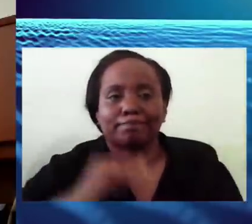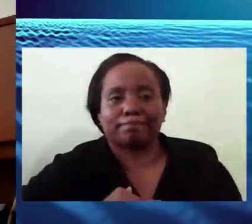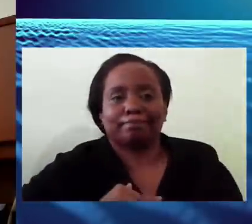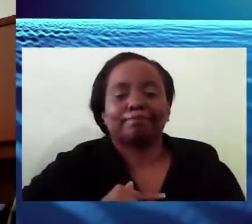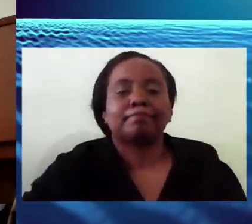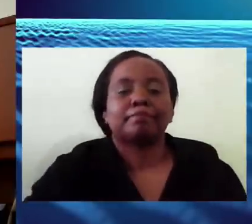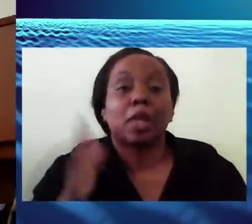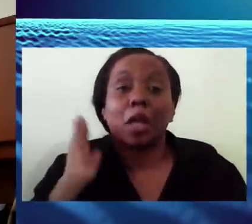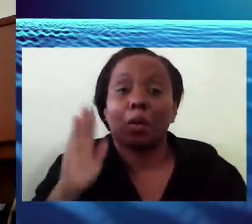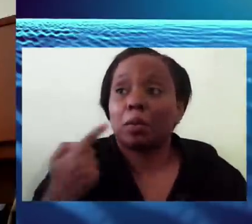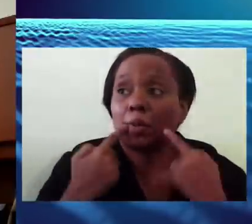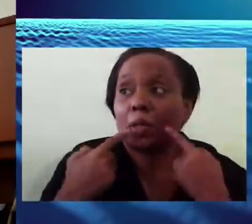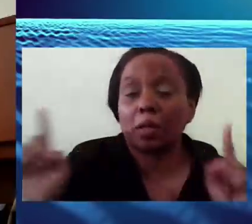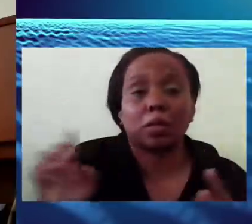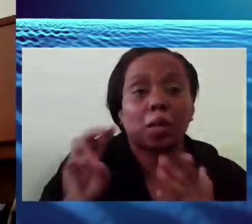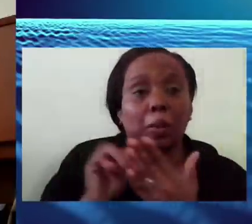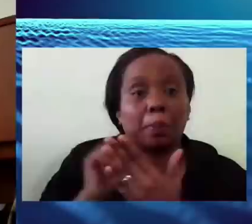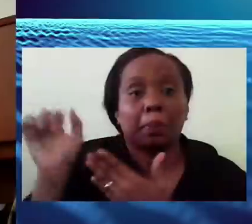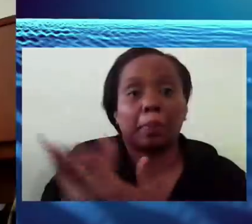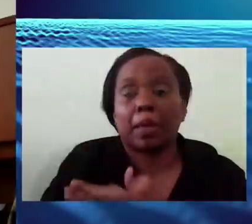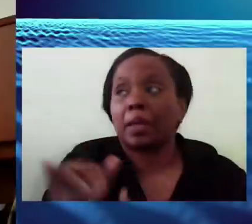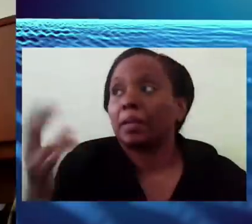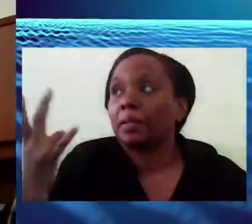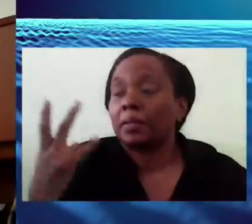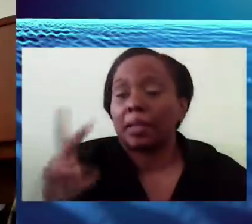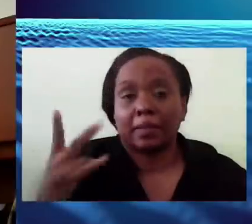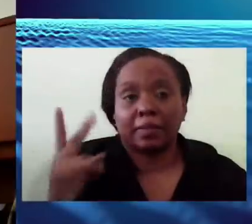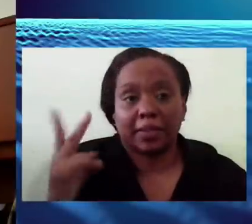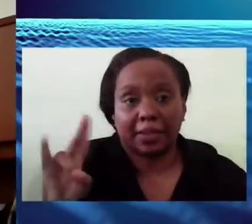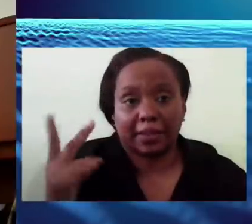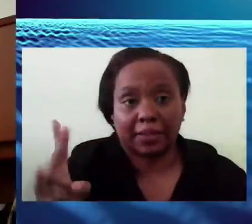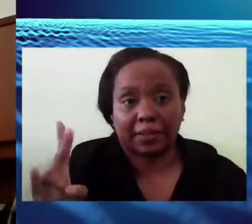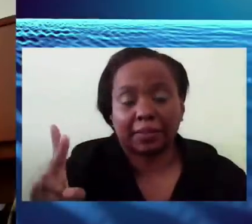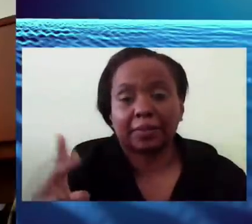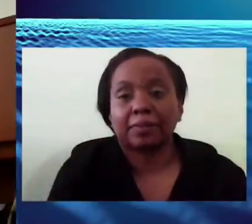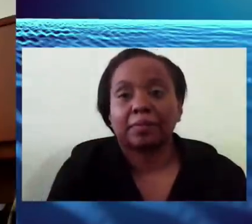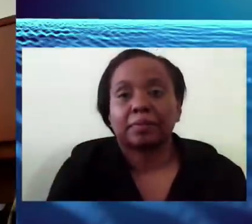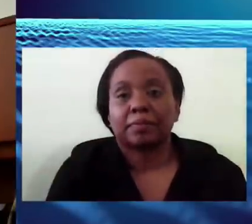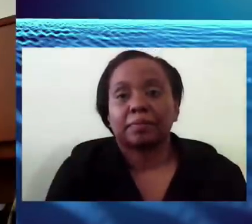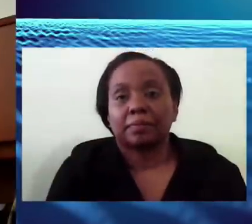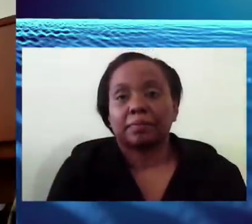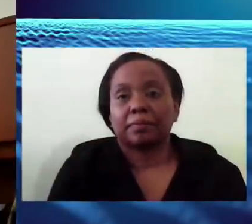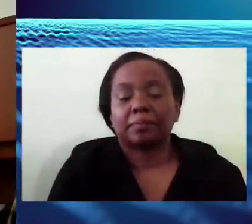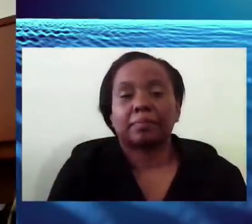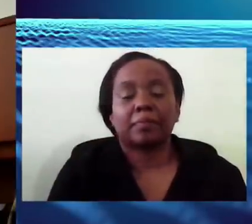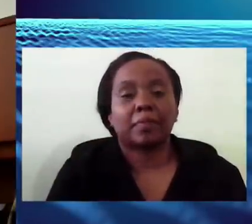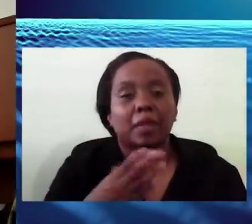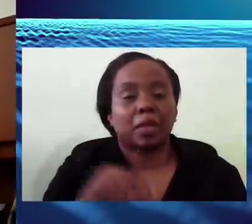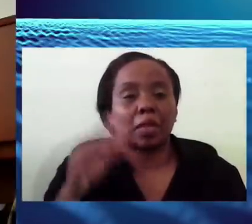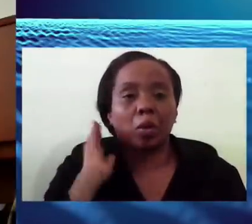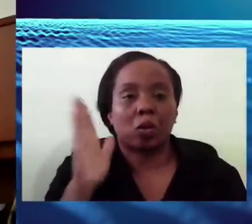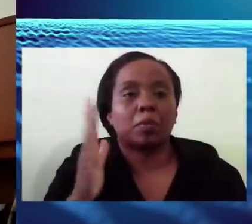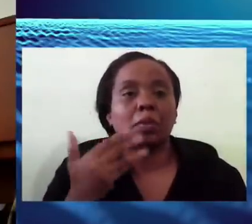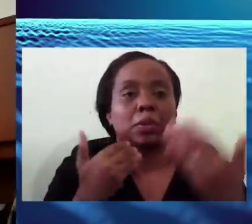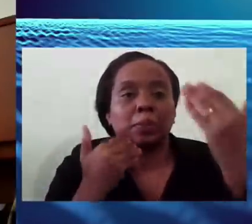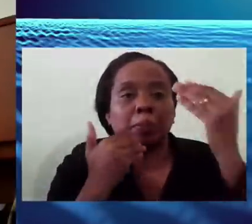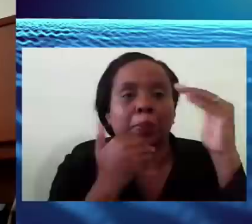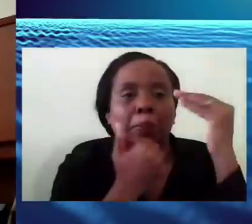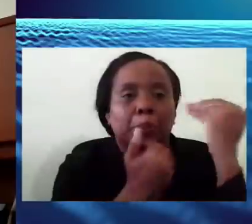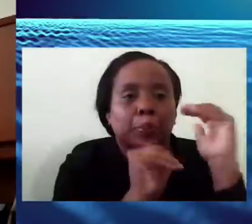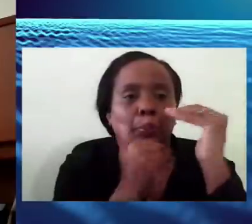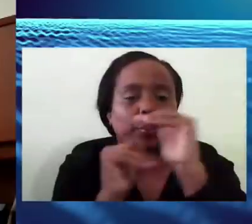on the 17th of May. And then there is the expectation that there will be very specific restrictions and new